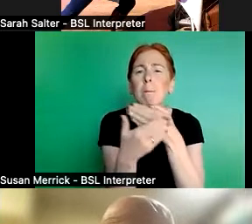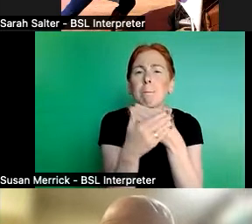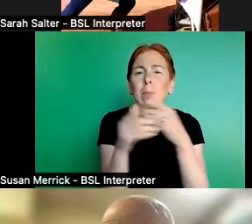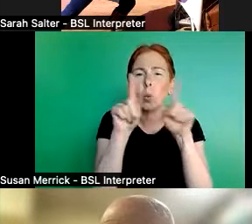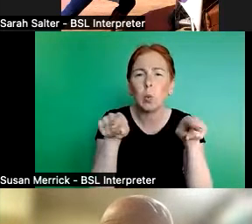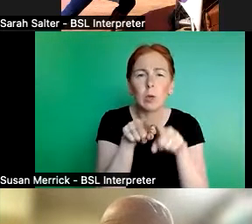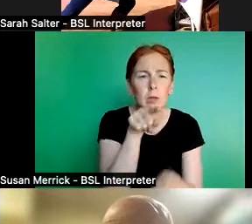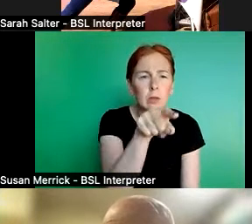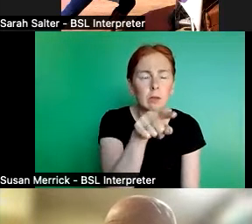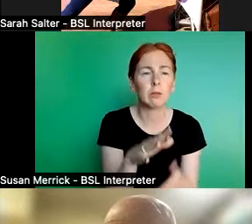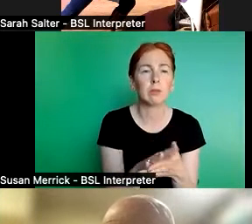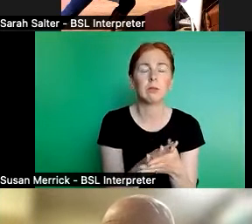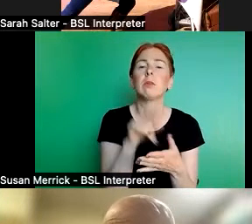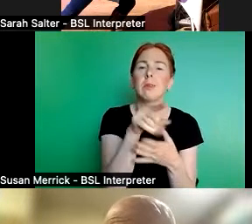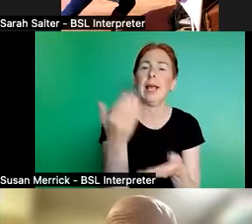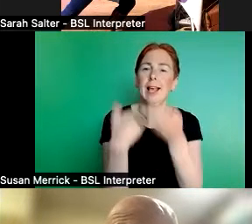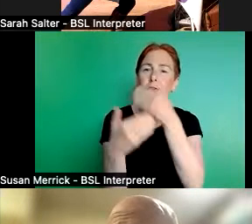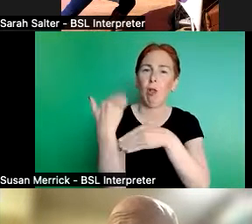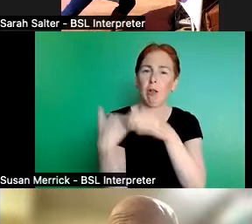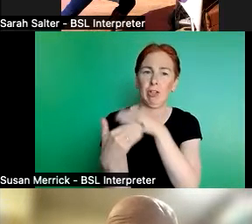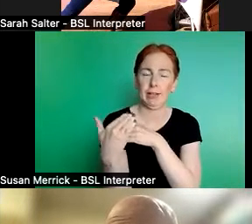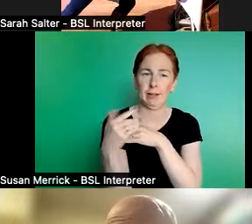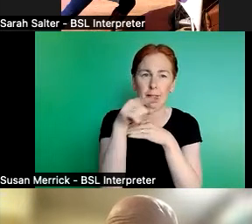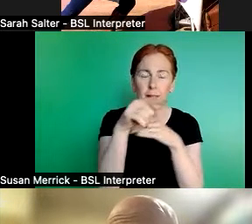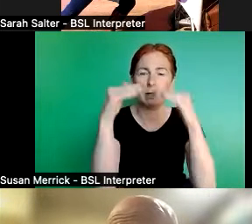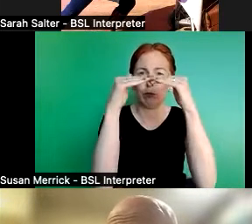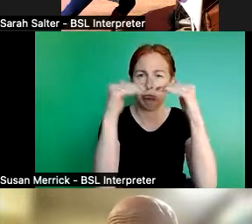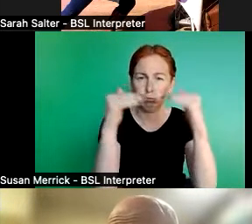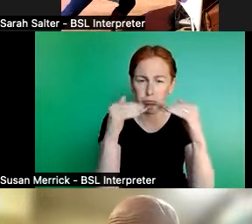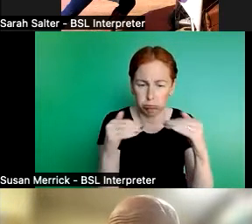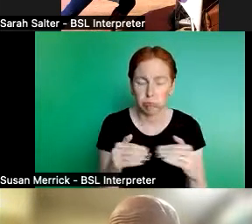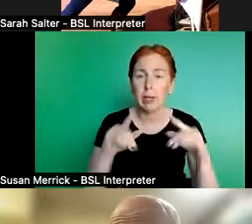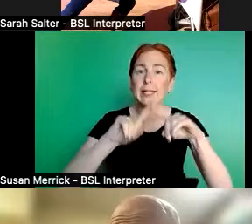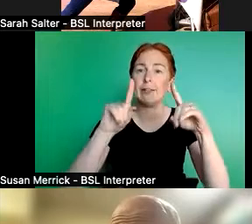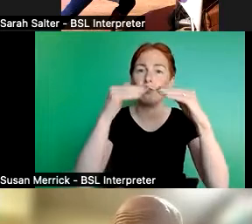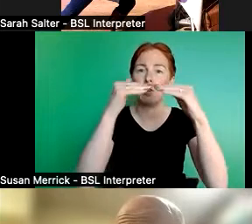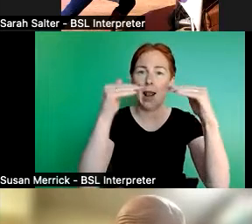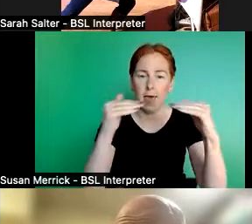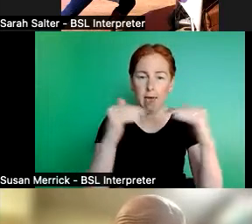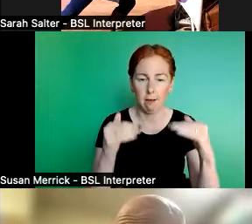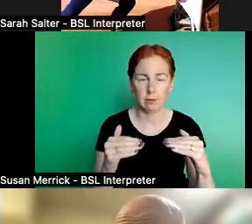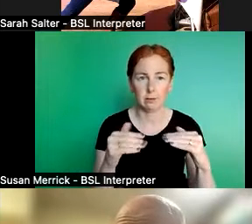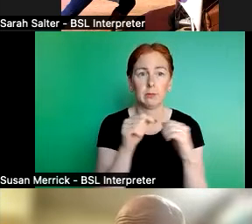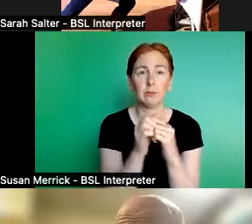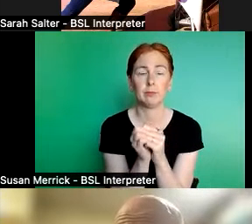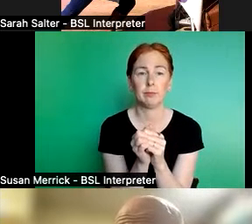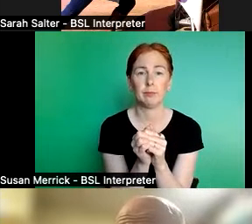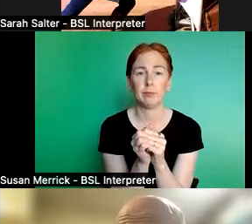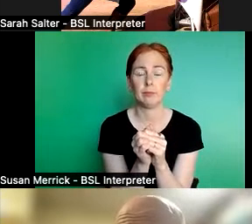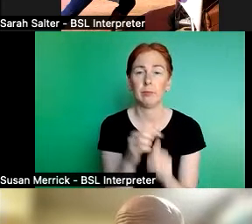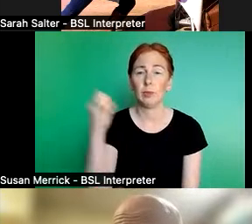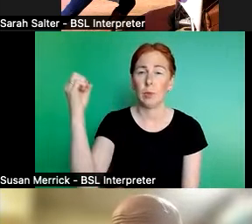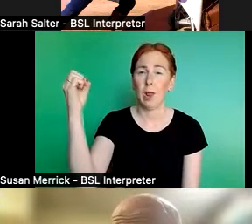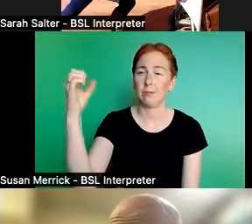are a number of different layers, and we don't really need to remember that other than to go back to say that light hits the